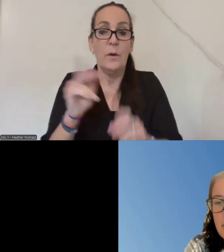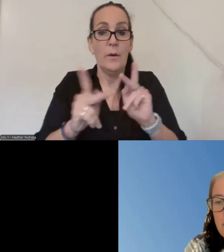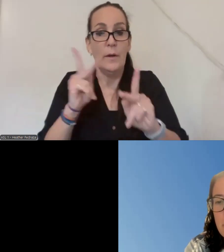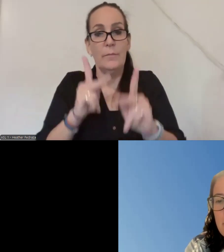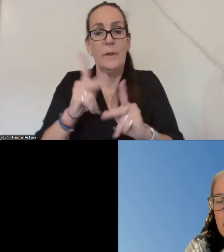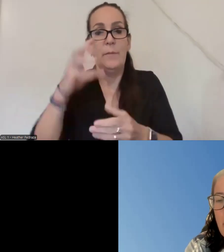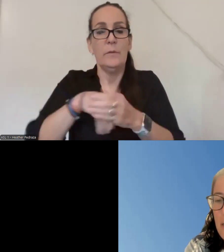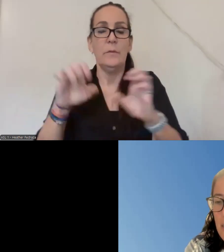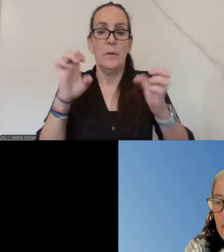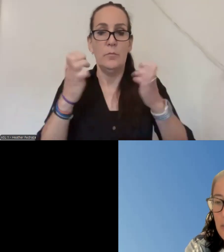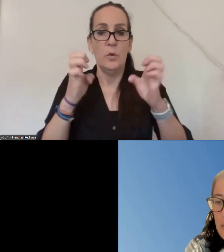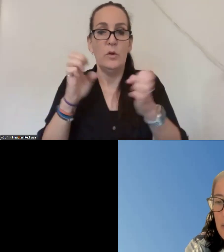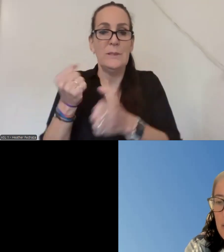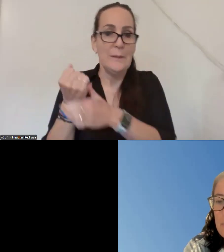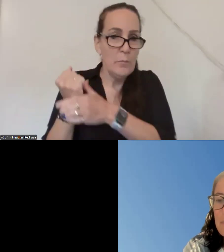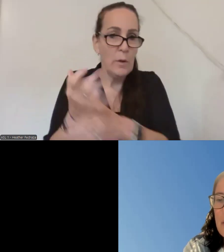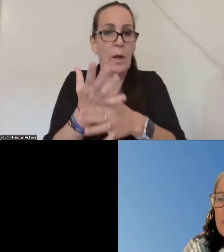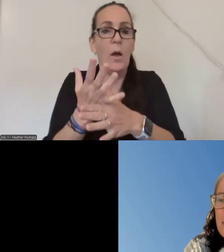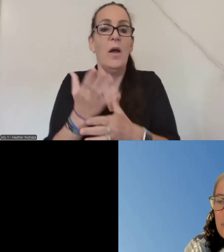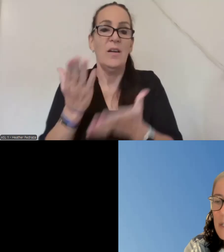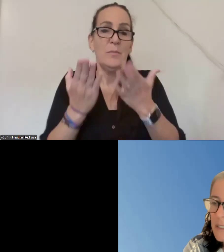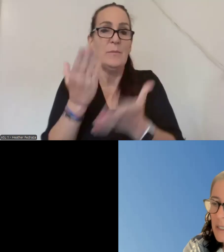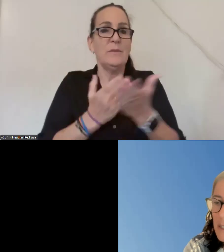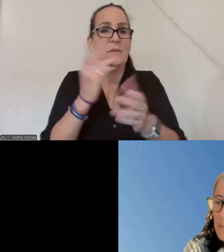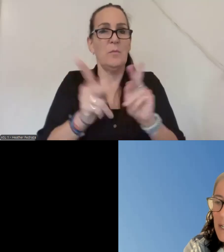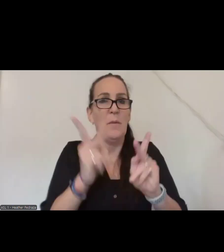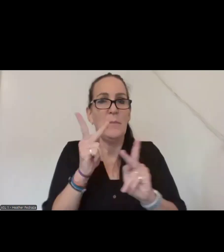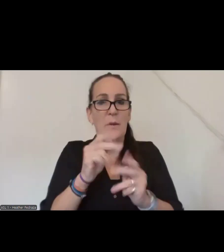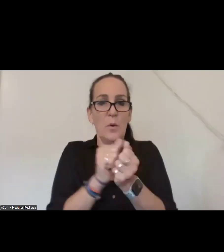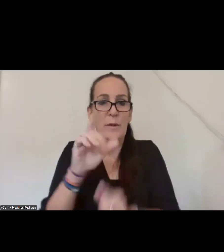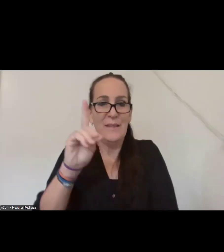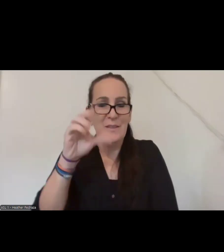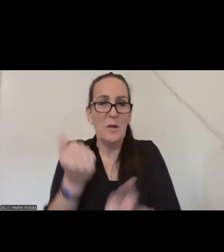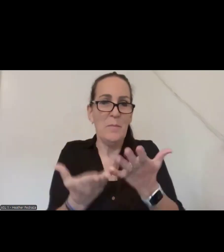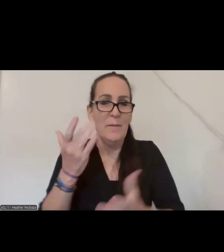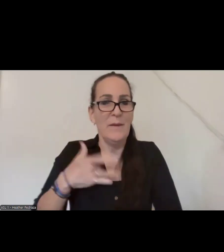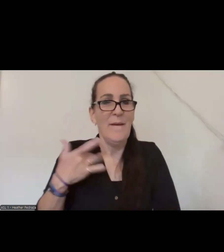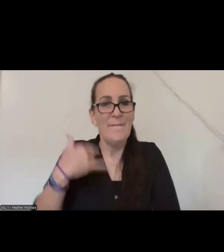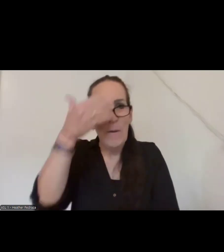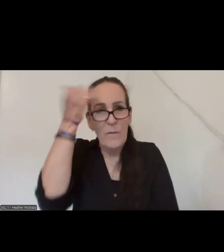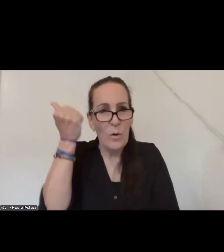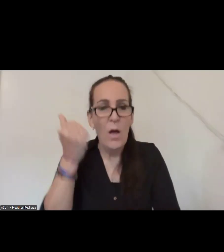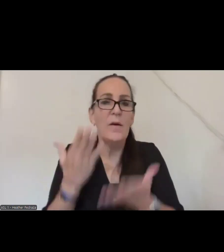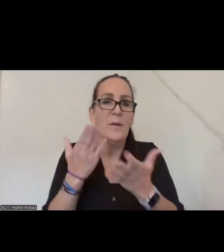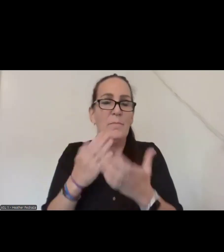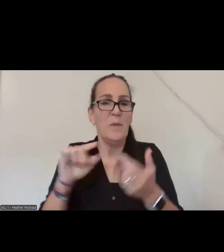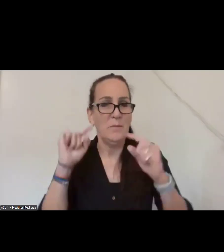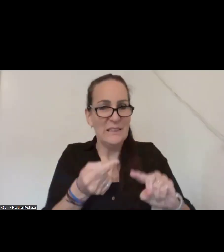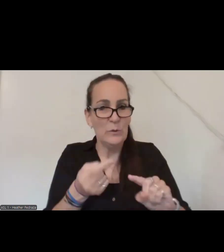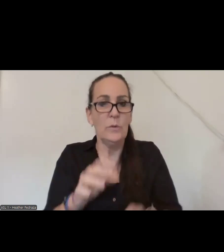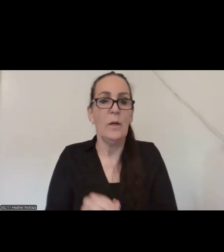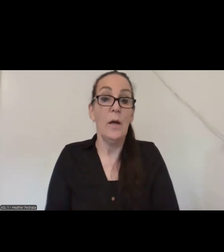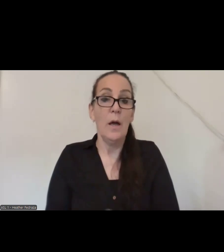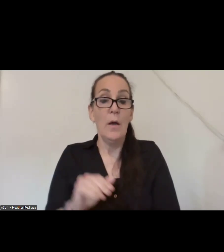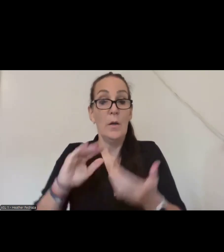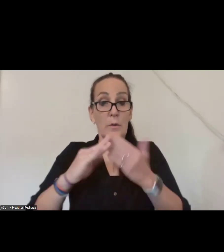at risk of being forgotten and getting hurt. We as a community stepped up and asked for more support, more preparation, and more intentionality and thoughtfulness